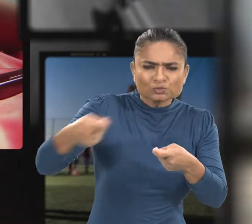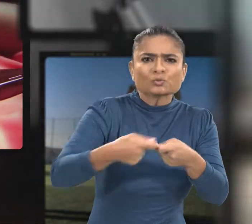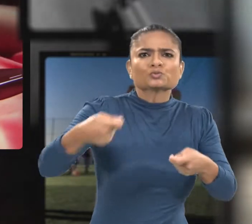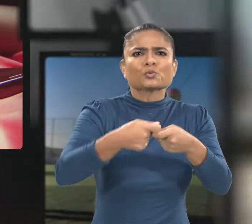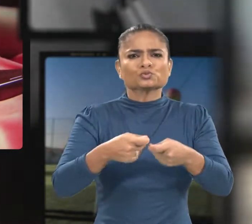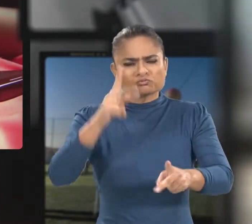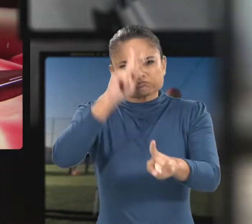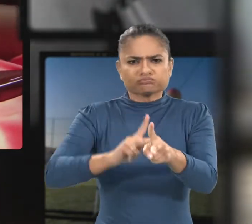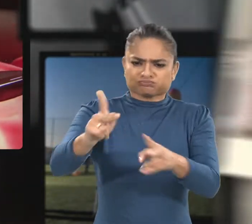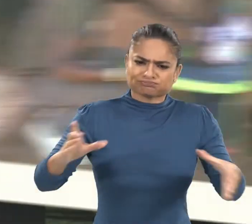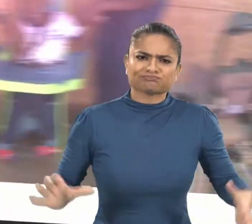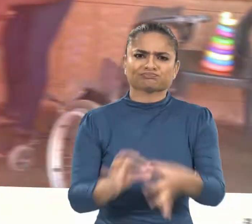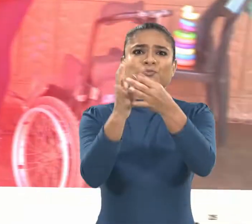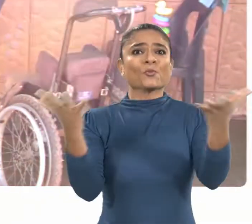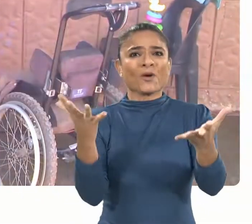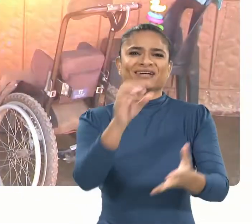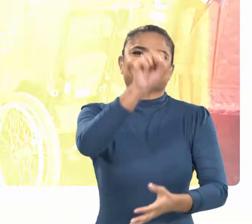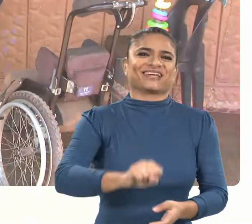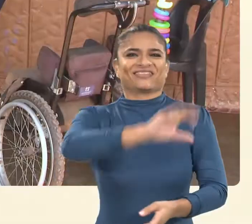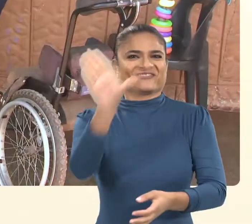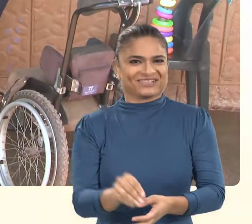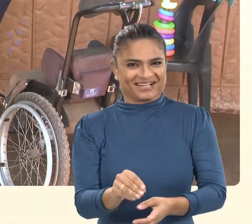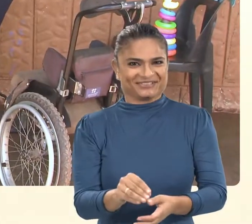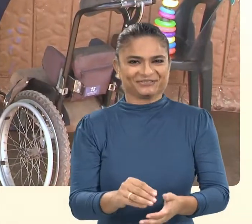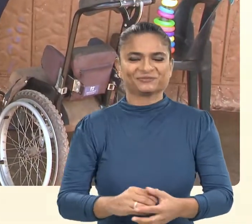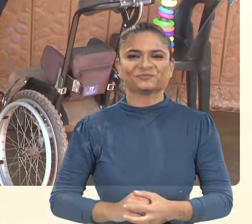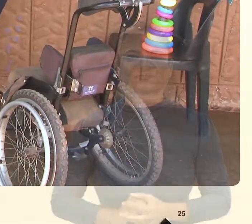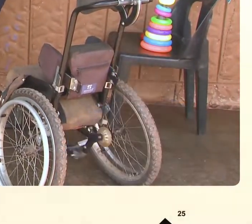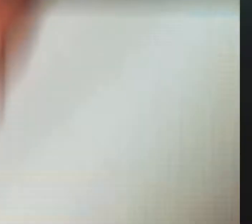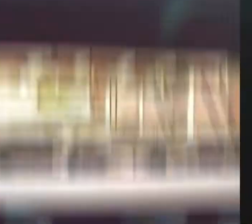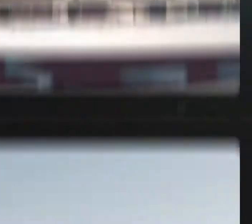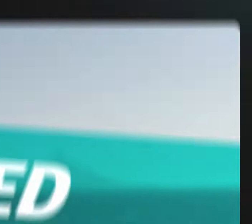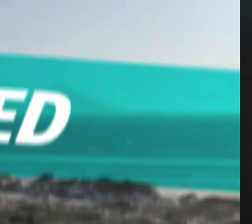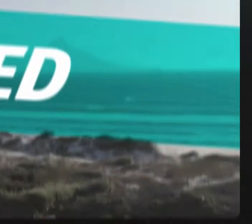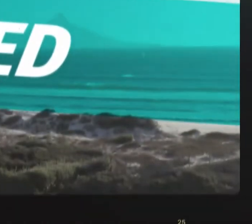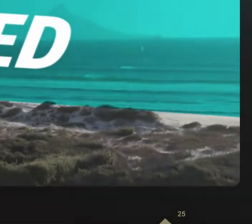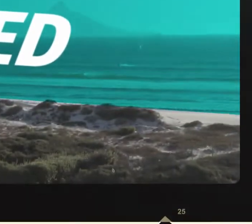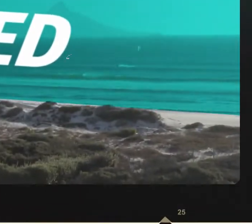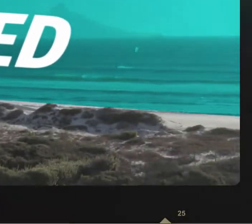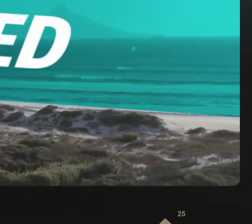persons with disabilities can and must make to building a disability-inclusive Mzansi.